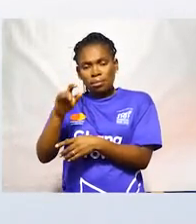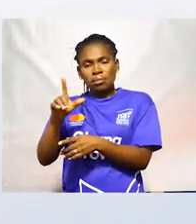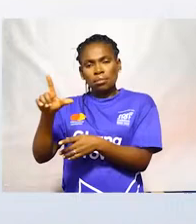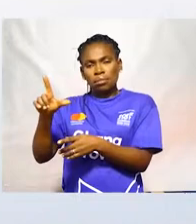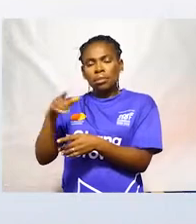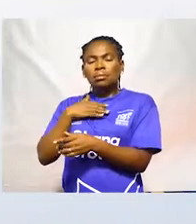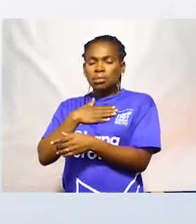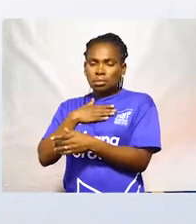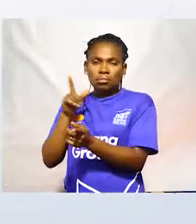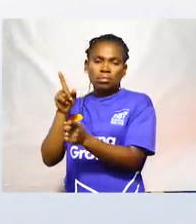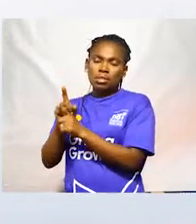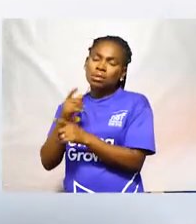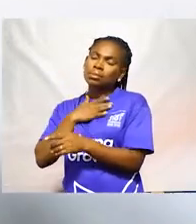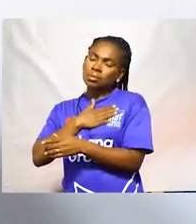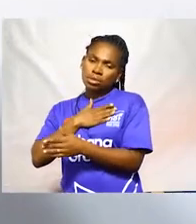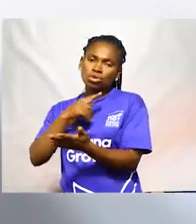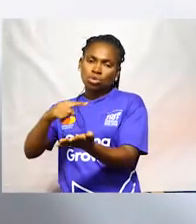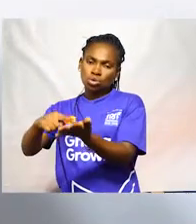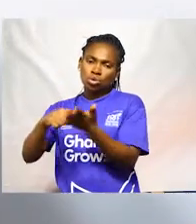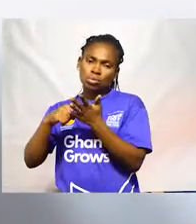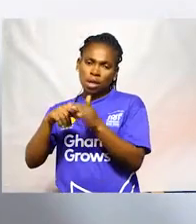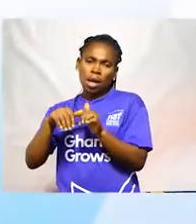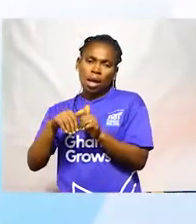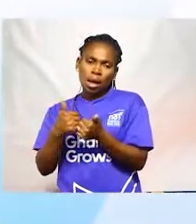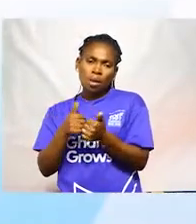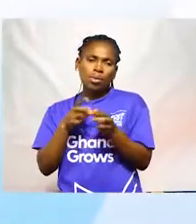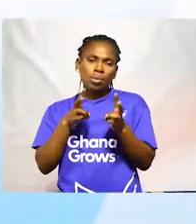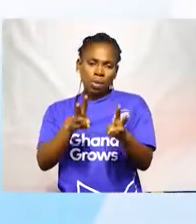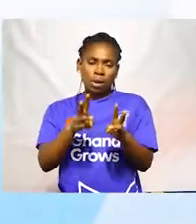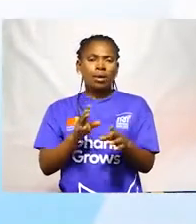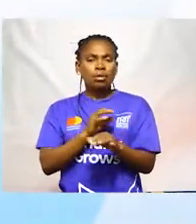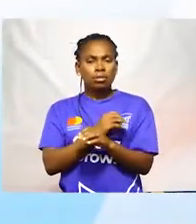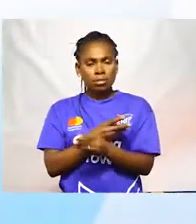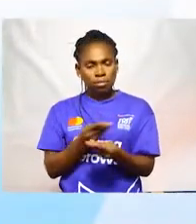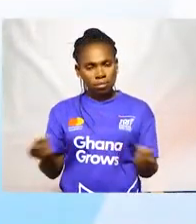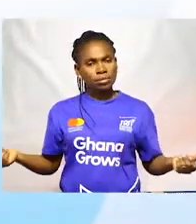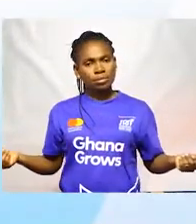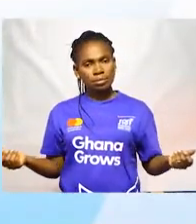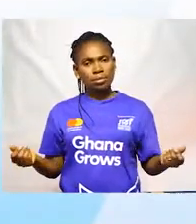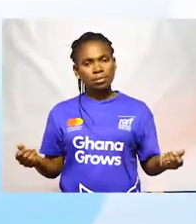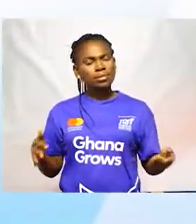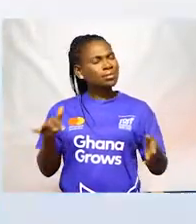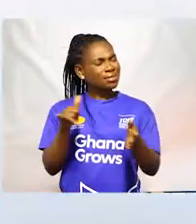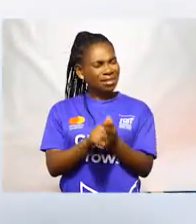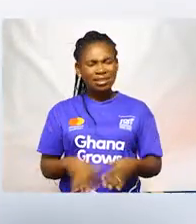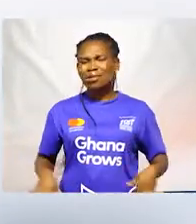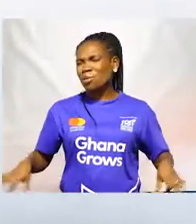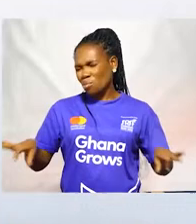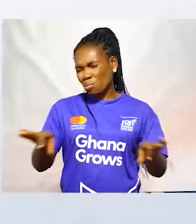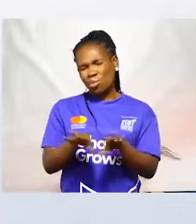Show me the way out. And these are significant pillars that you mentioned. Major pillars. And you need